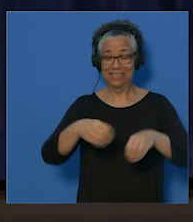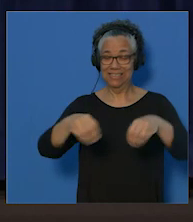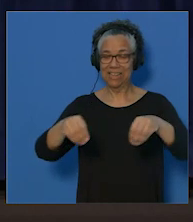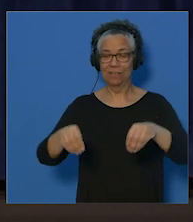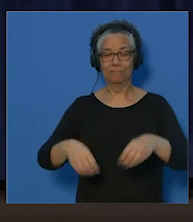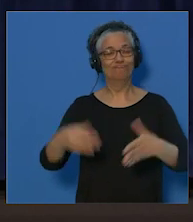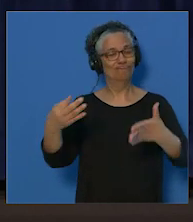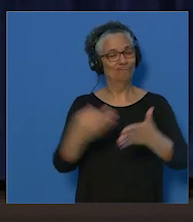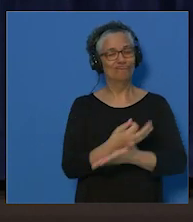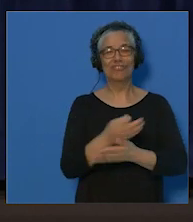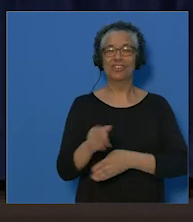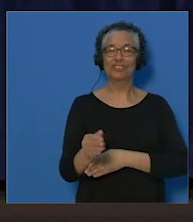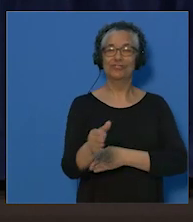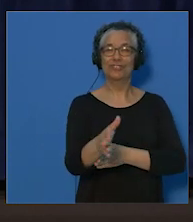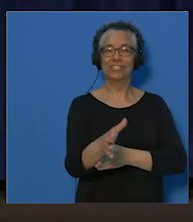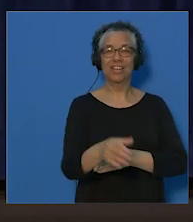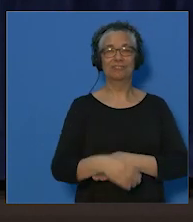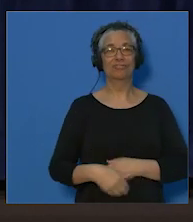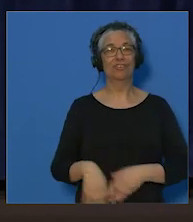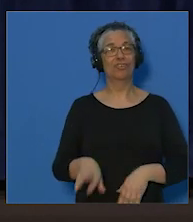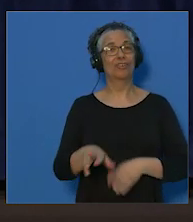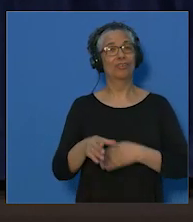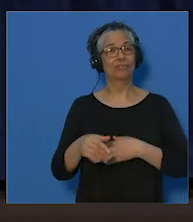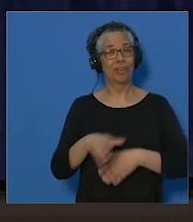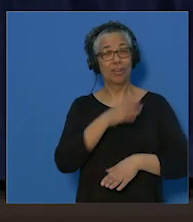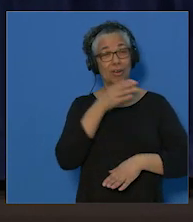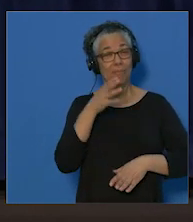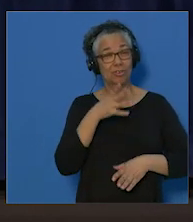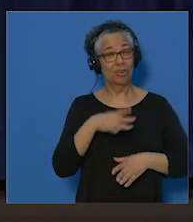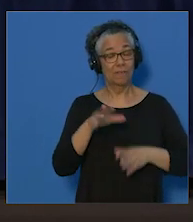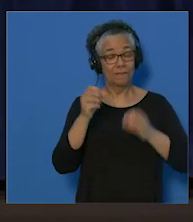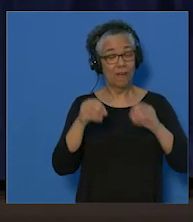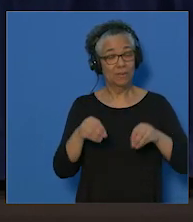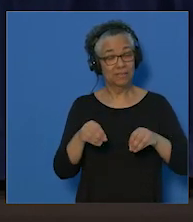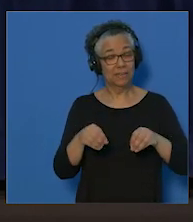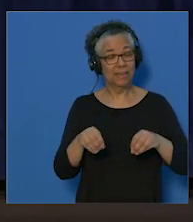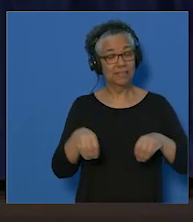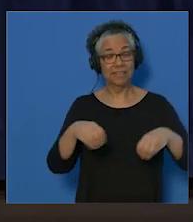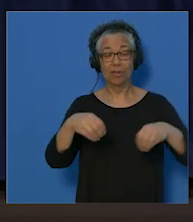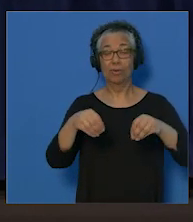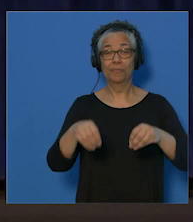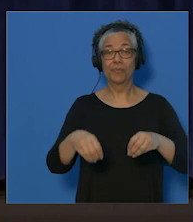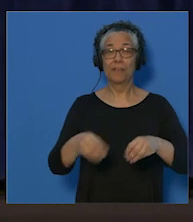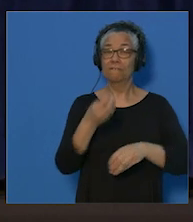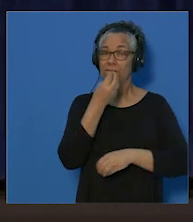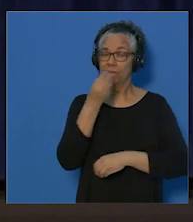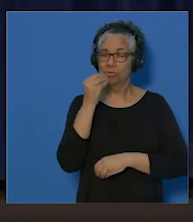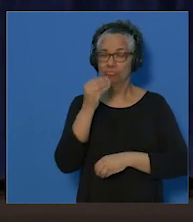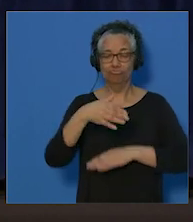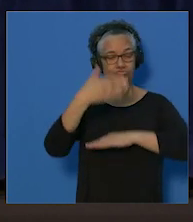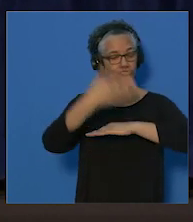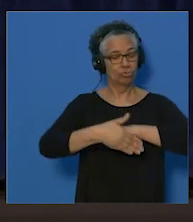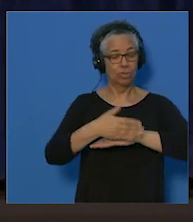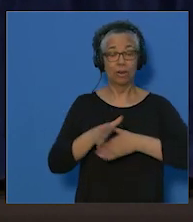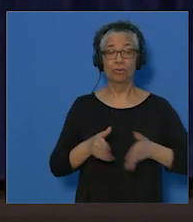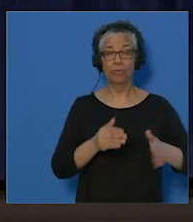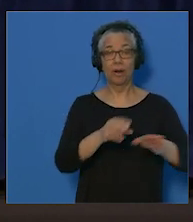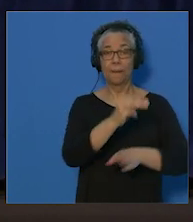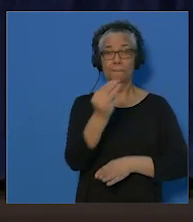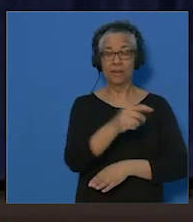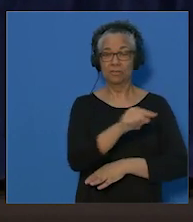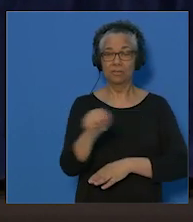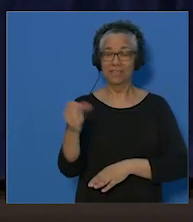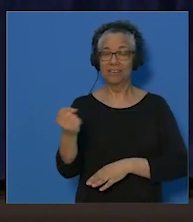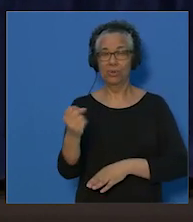and registered commercial farmers may sell fresh local produce roadside on Monday to Saturday only, subject to the supervision